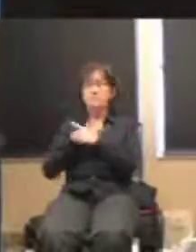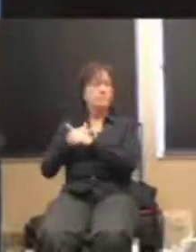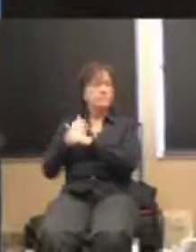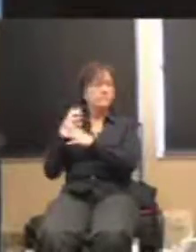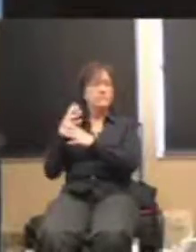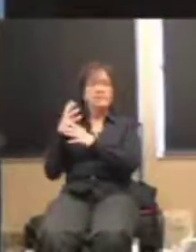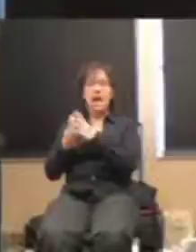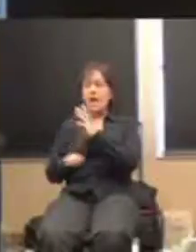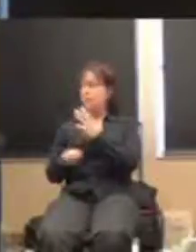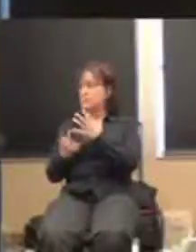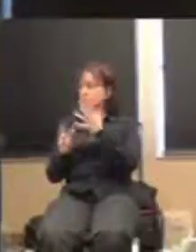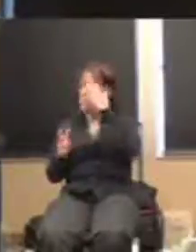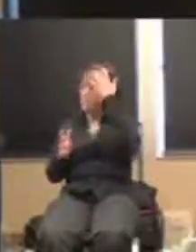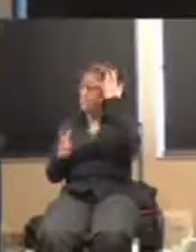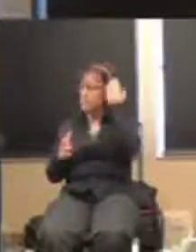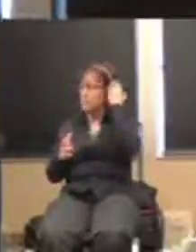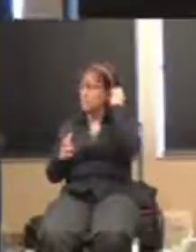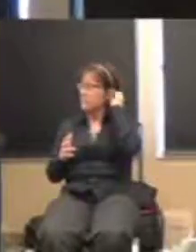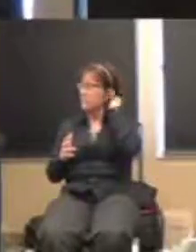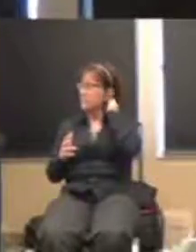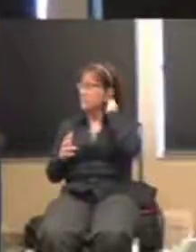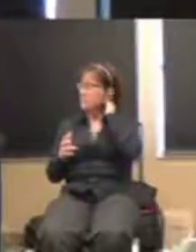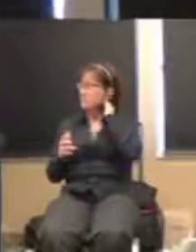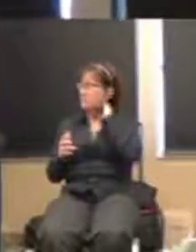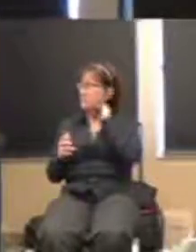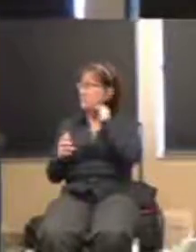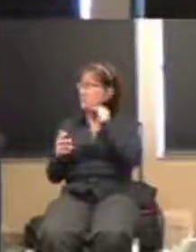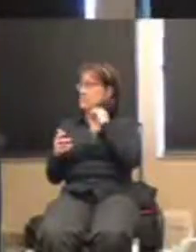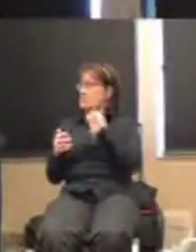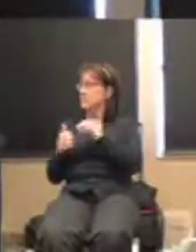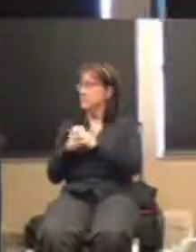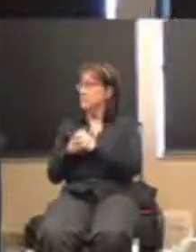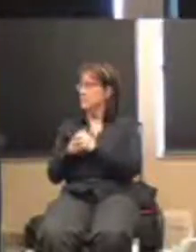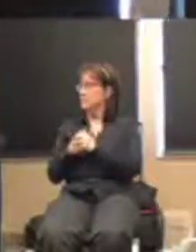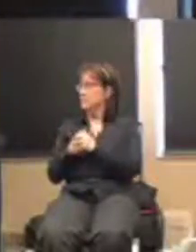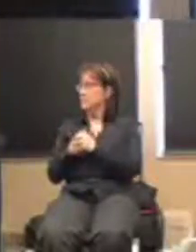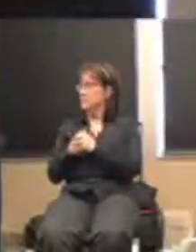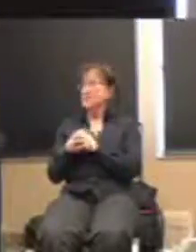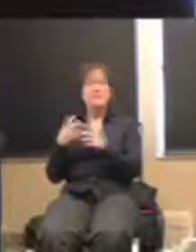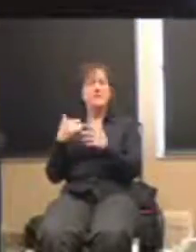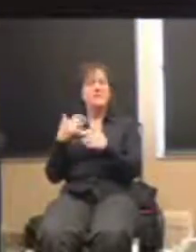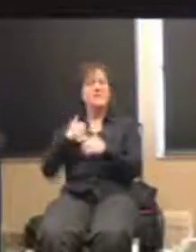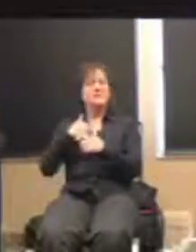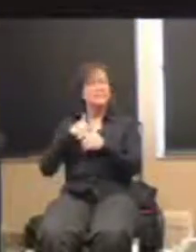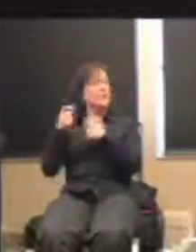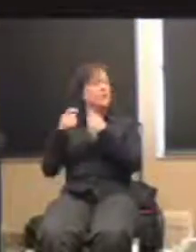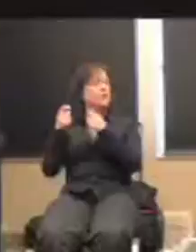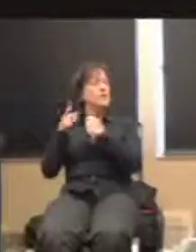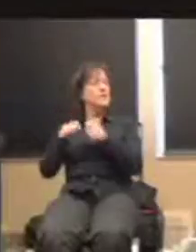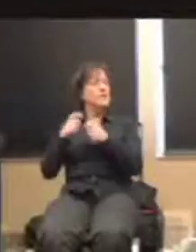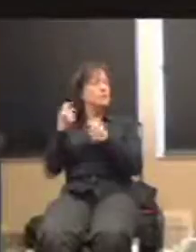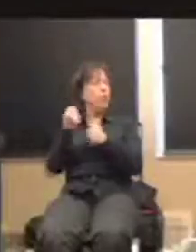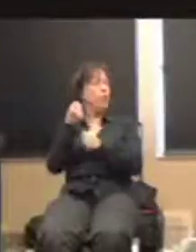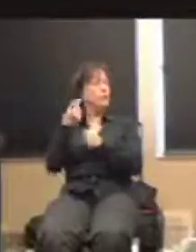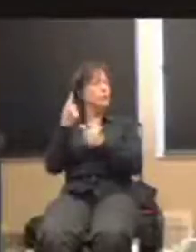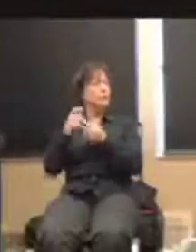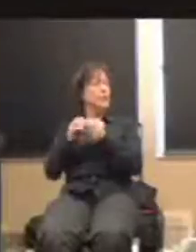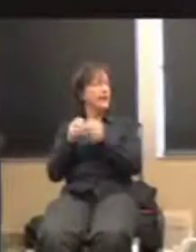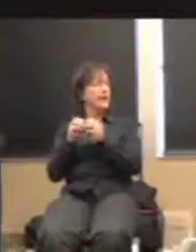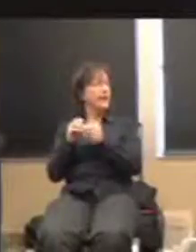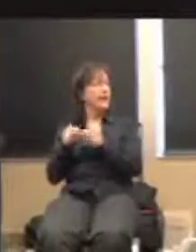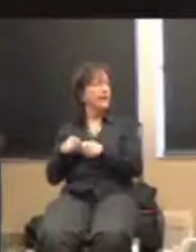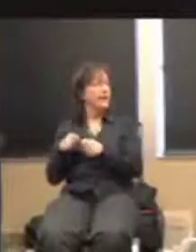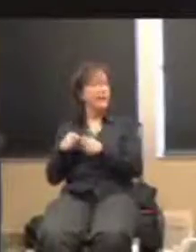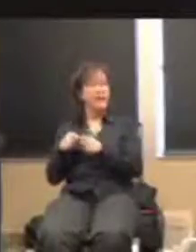toy. Put that back. I'm self-regulating. We're going to just go over phases 1